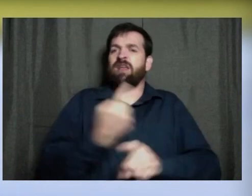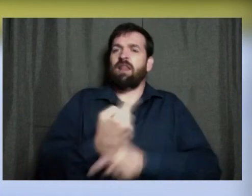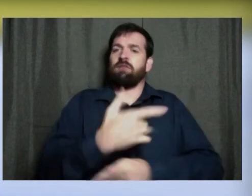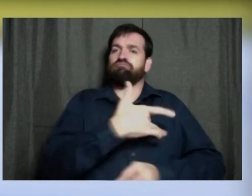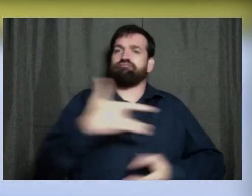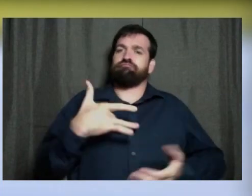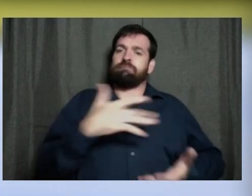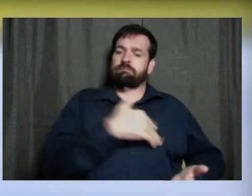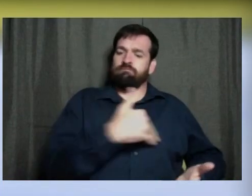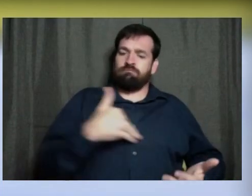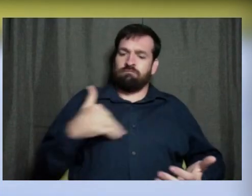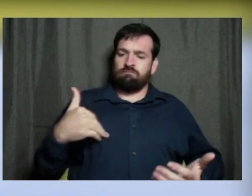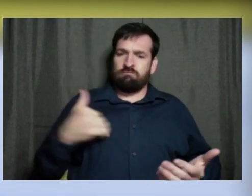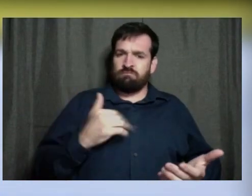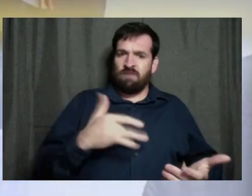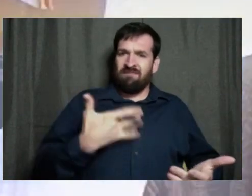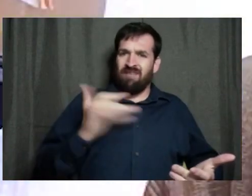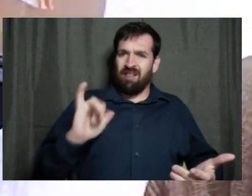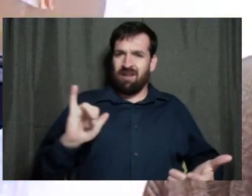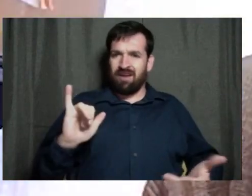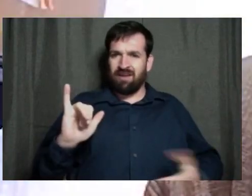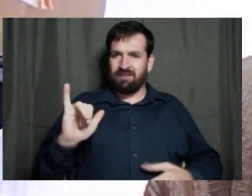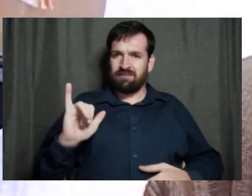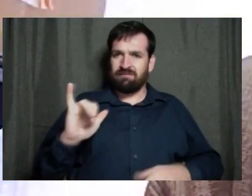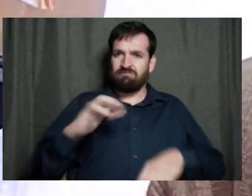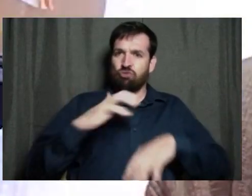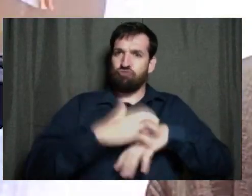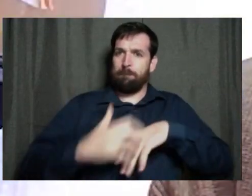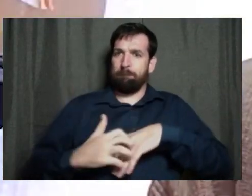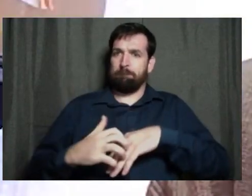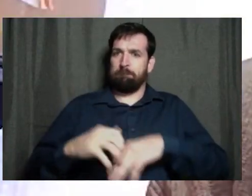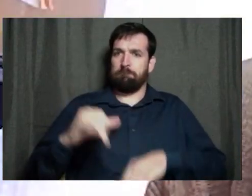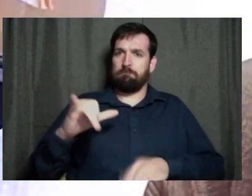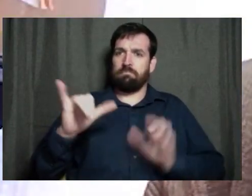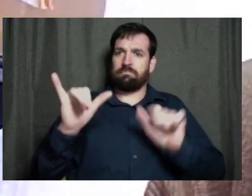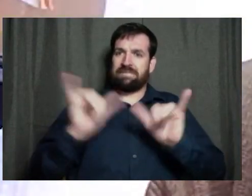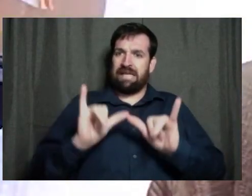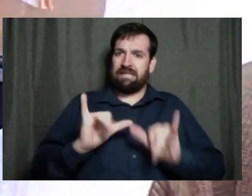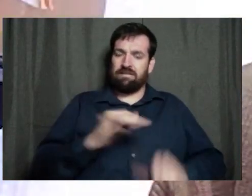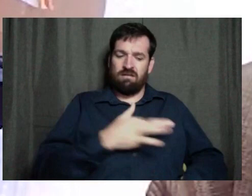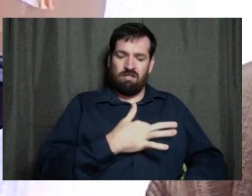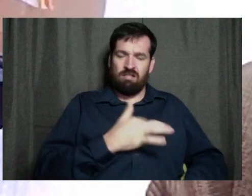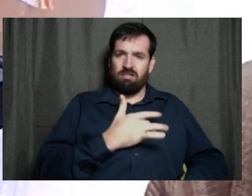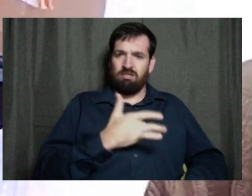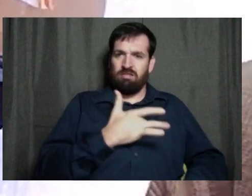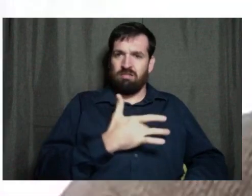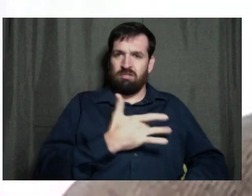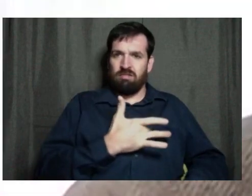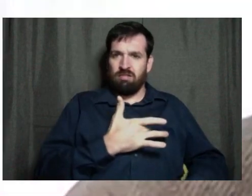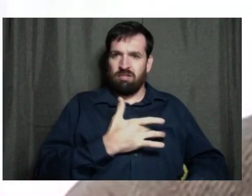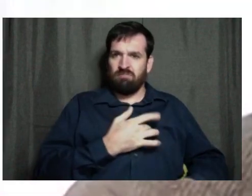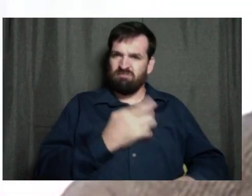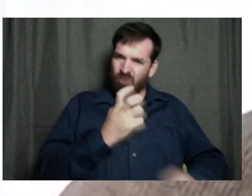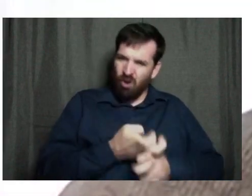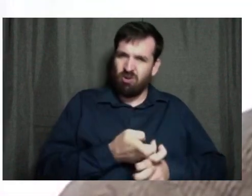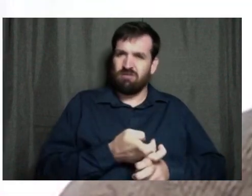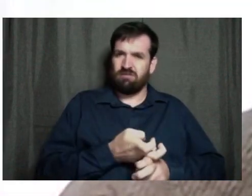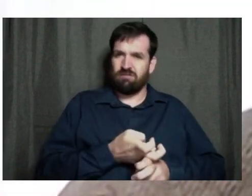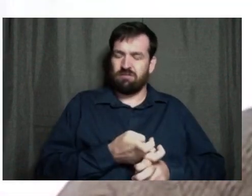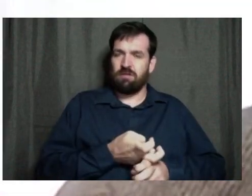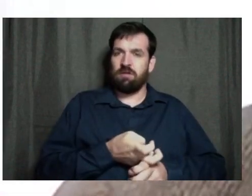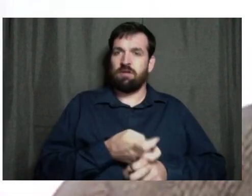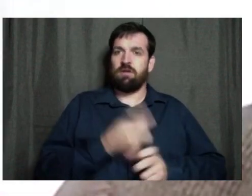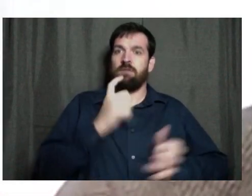felt like maybe a grape-sized lump, a little smaller than that. It was hard. I was immediately thinking